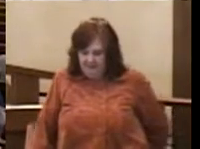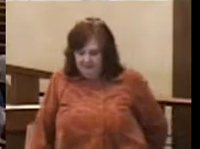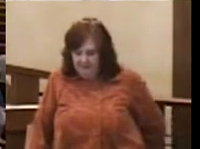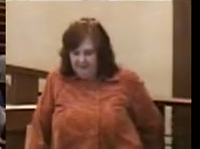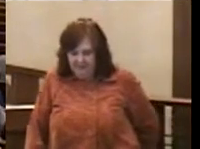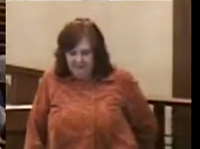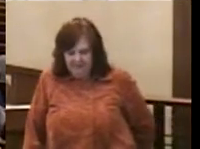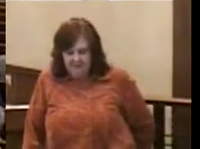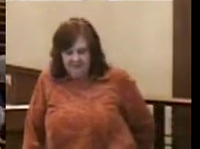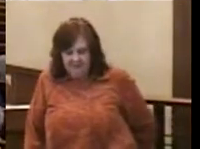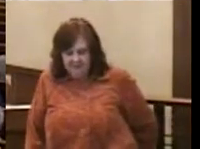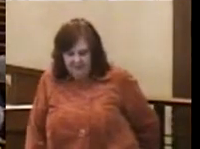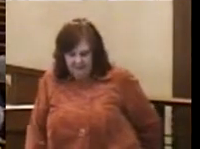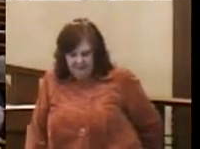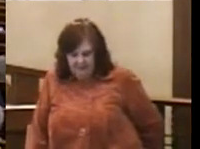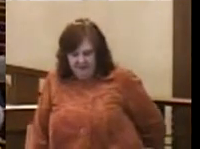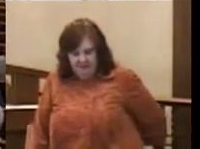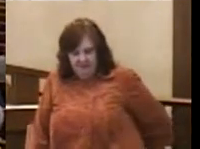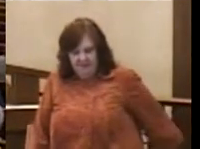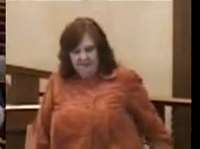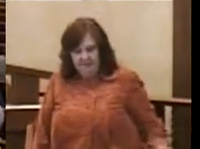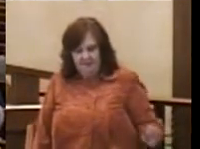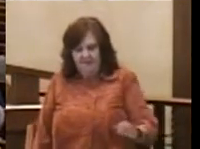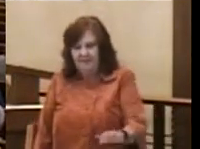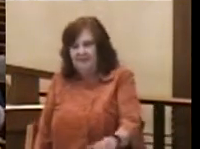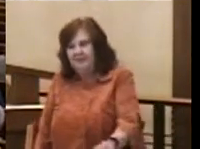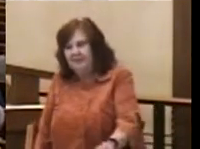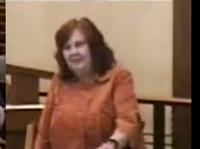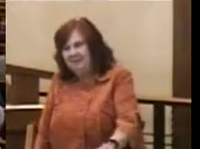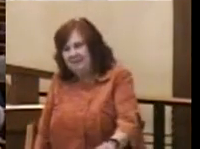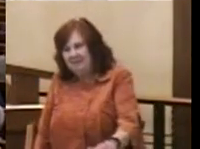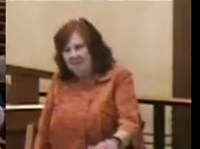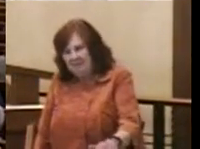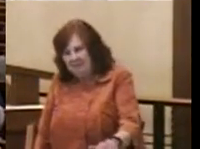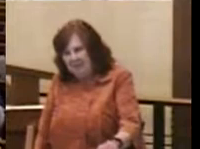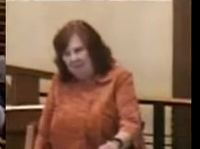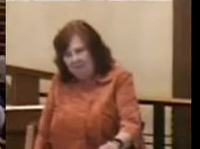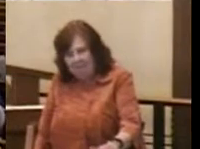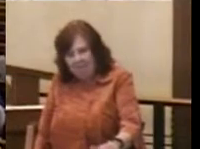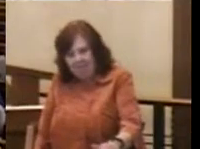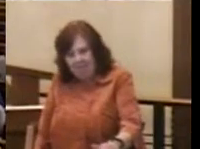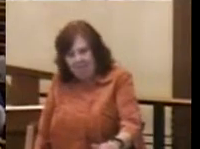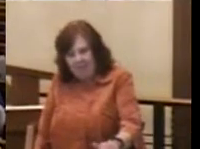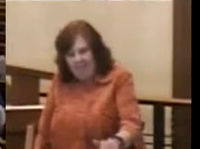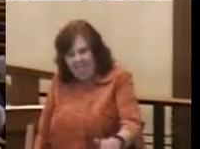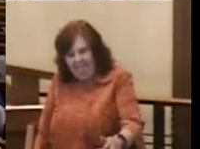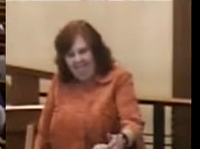Thank you.